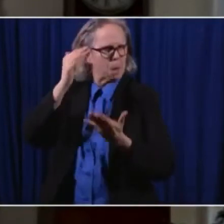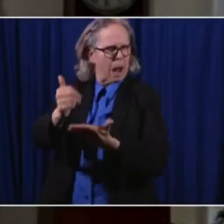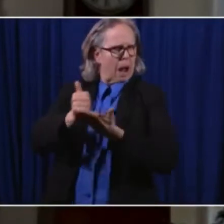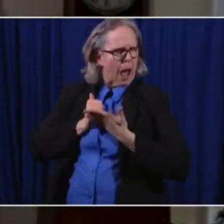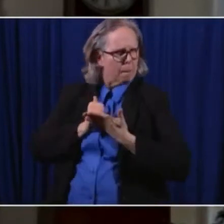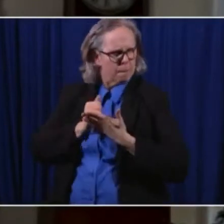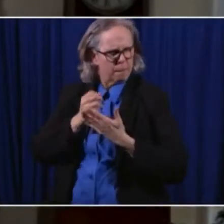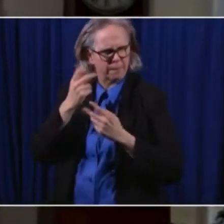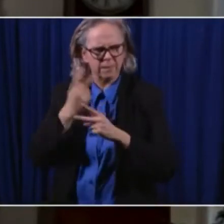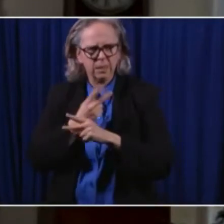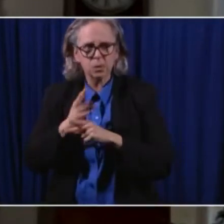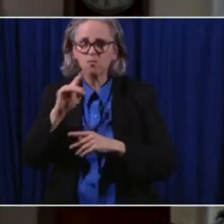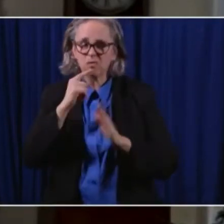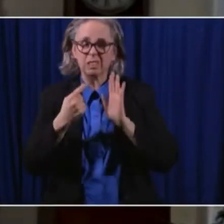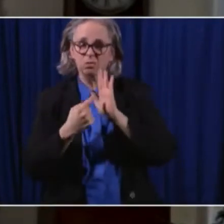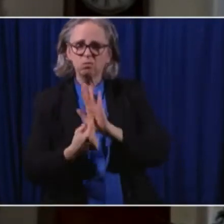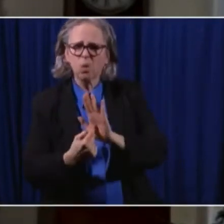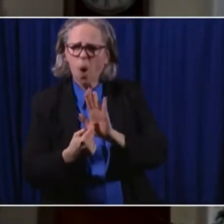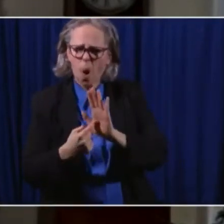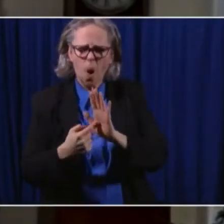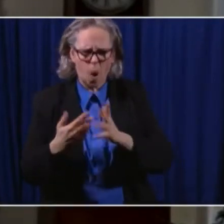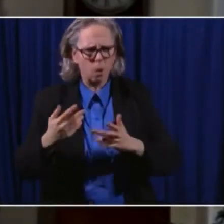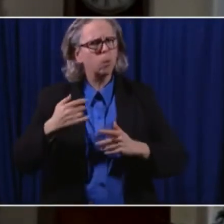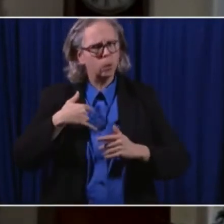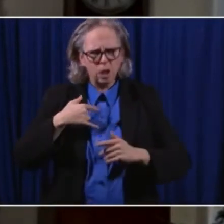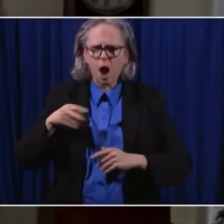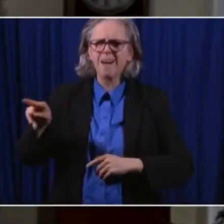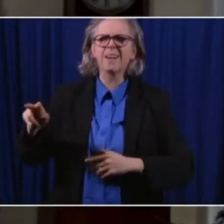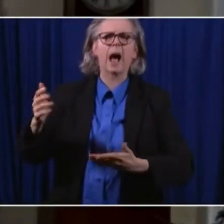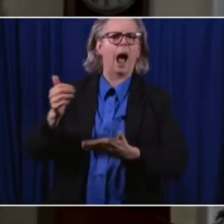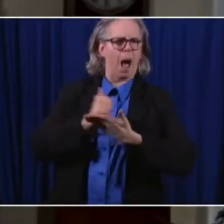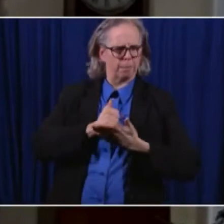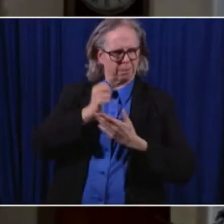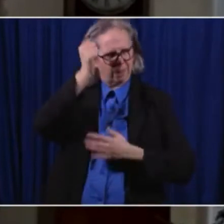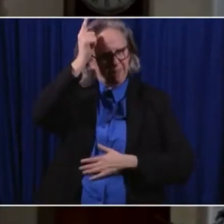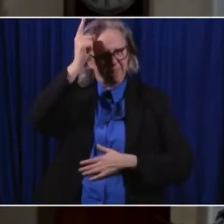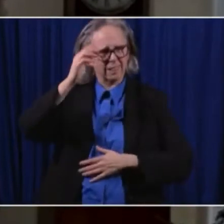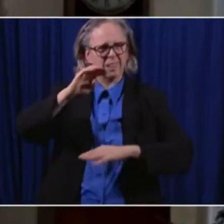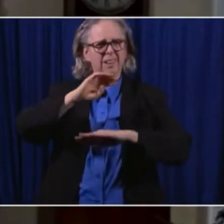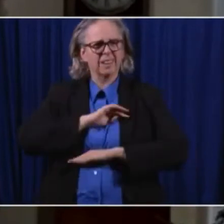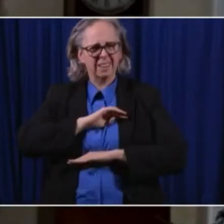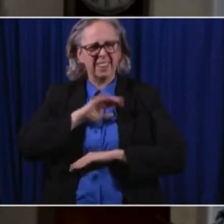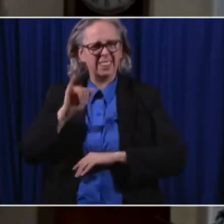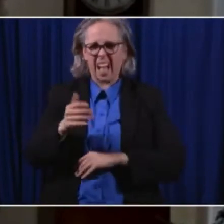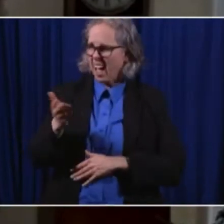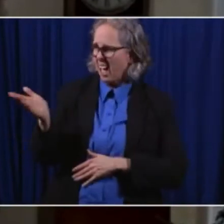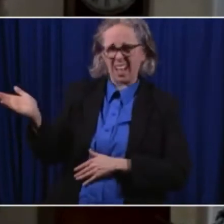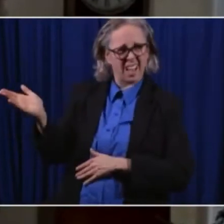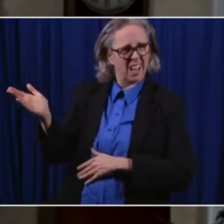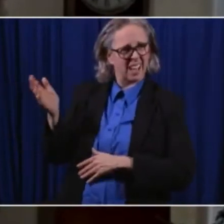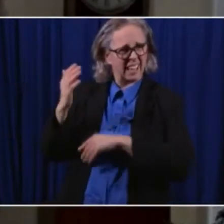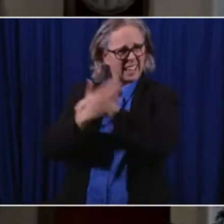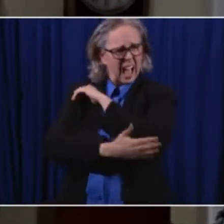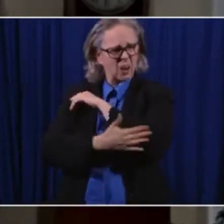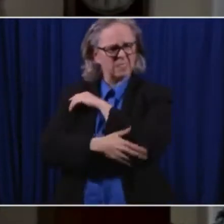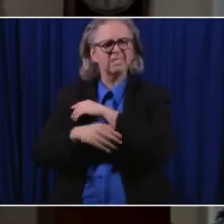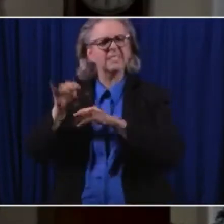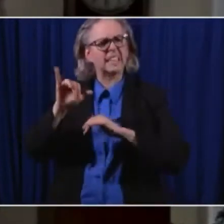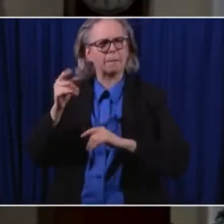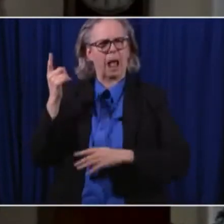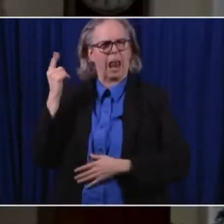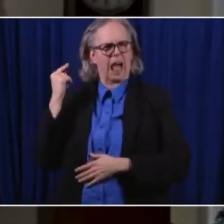to explain it, these counties here, basically same as in 2019. What we want to